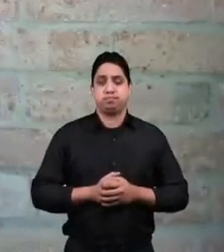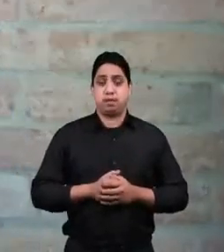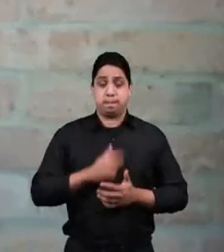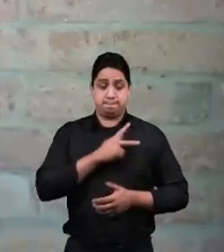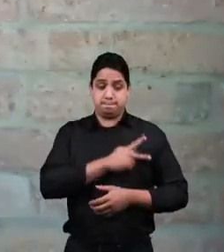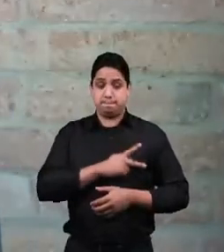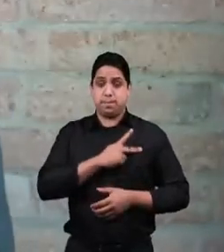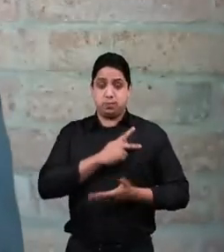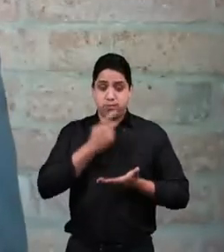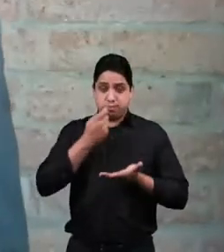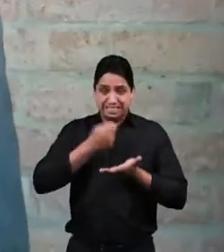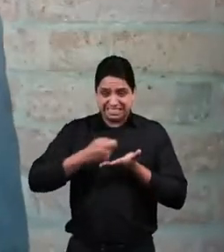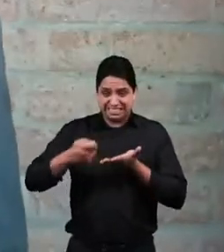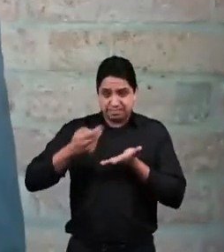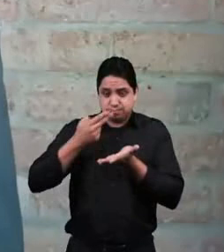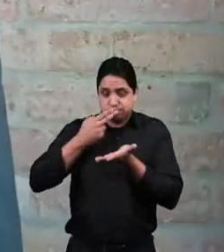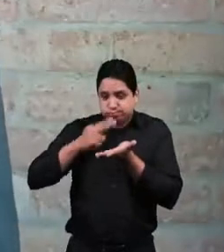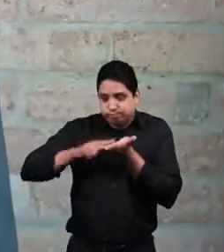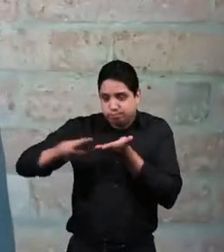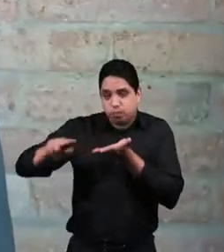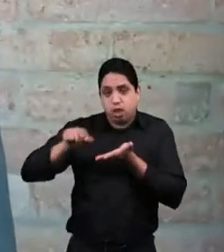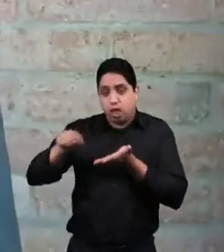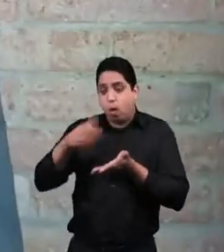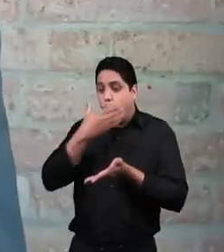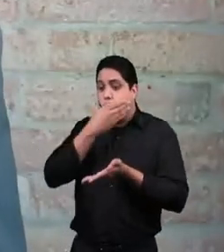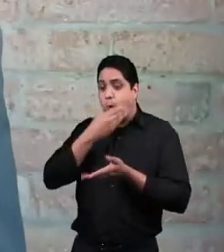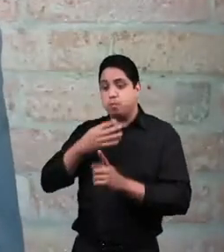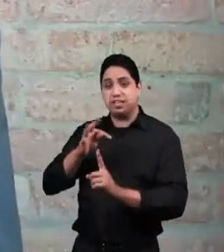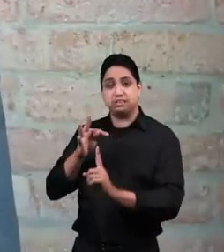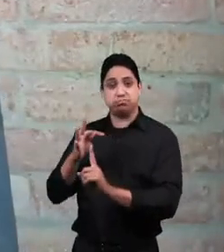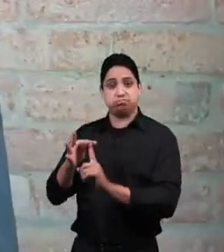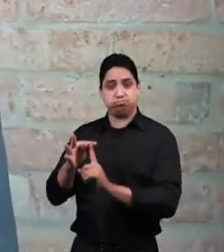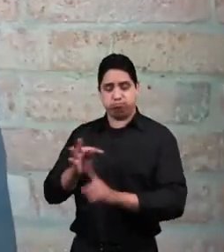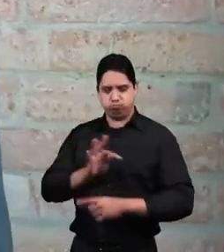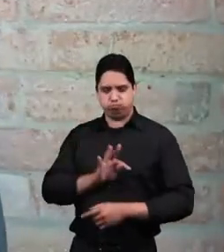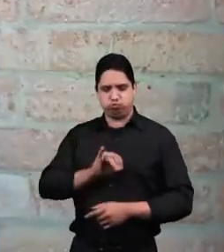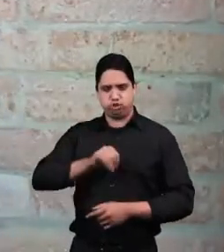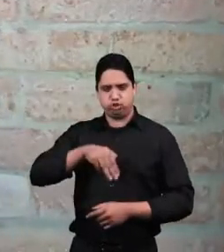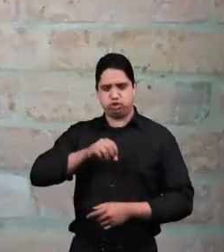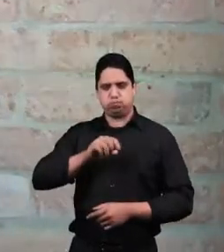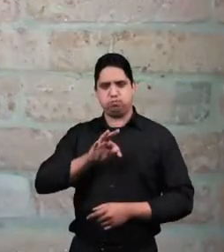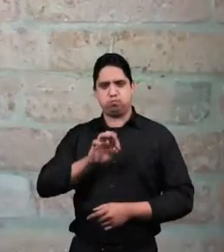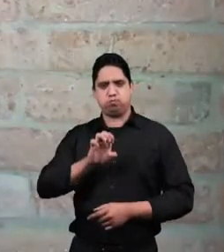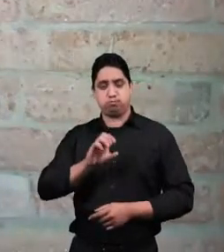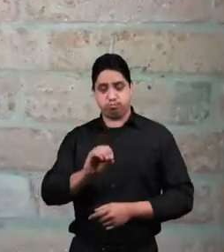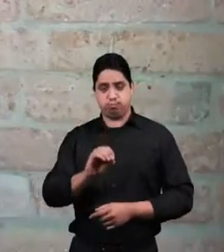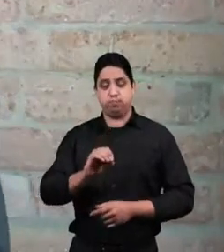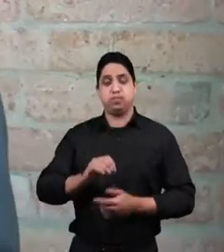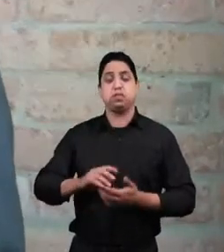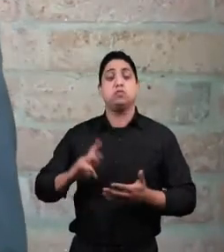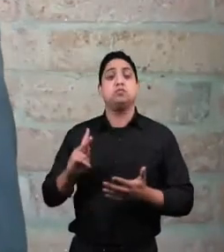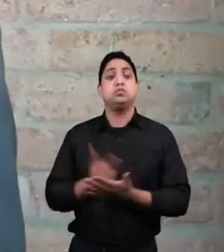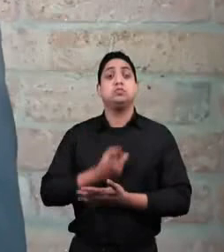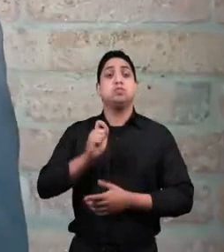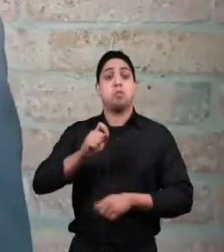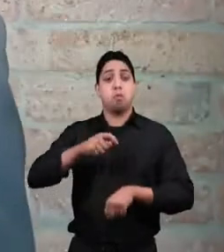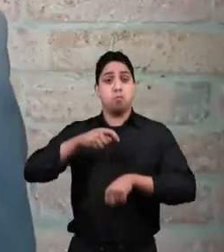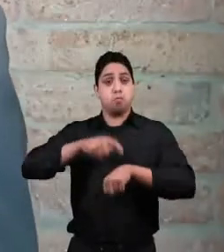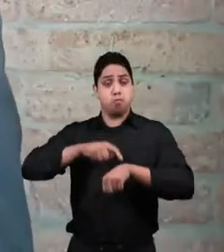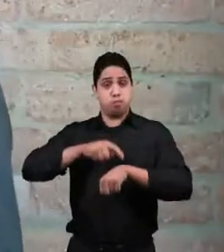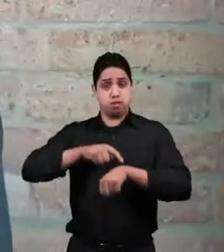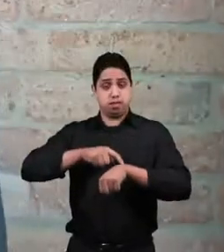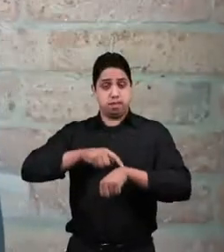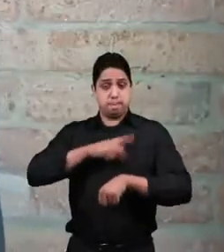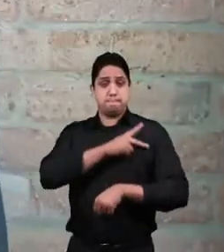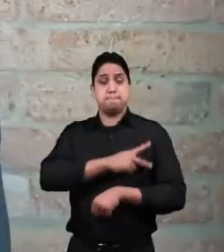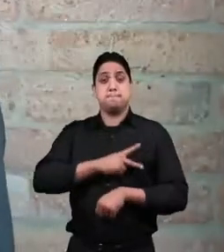the letter of Paul to Timothy speaks of a moment where